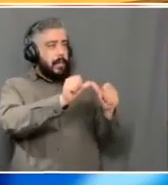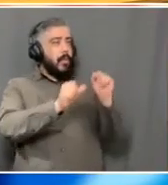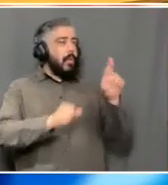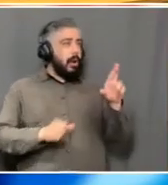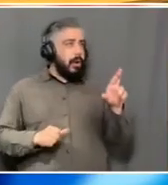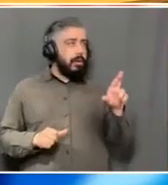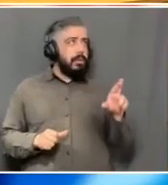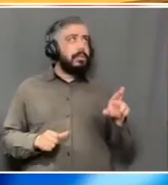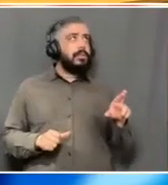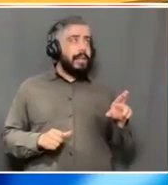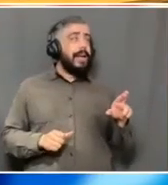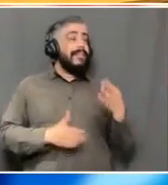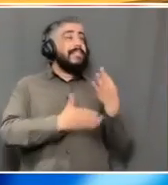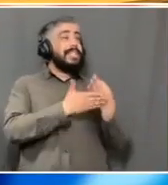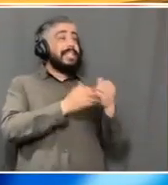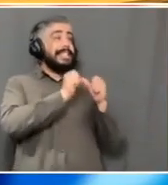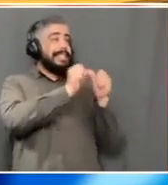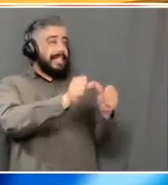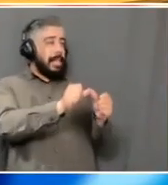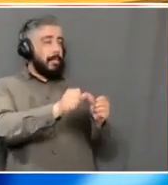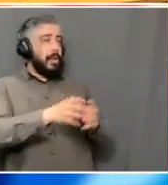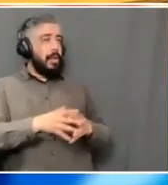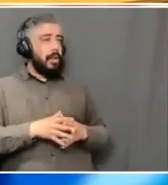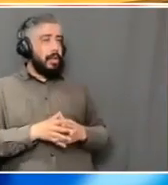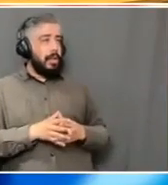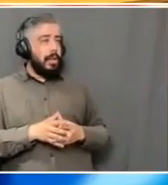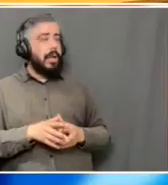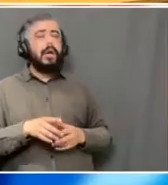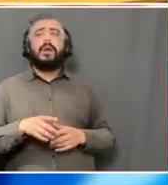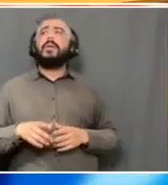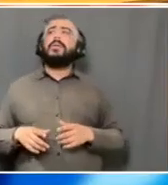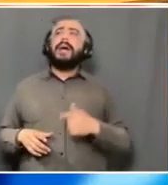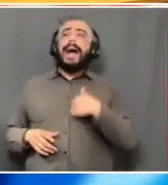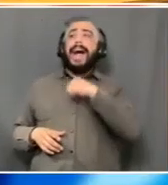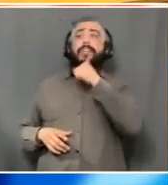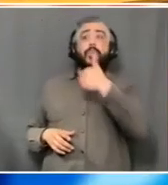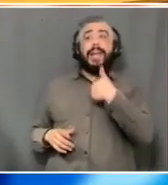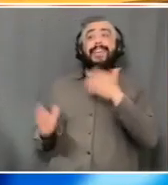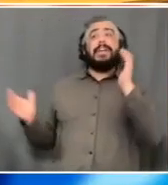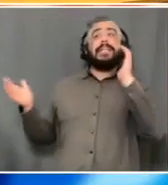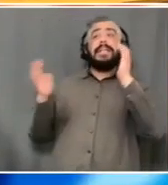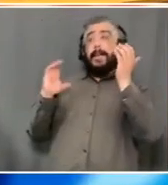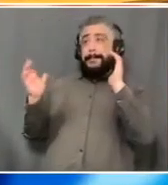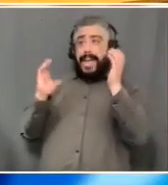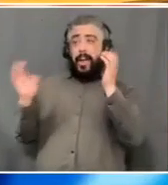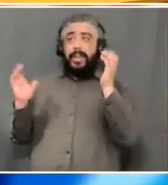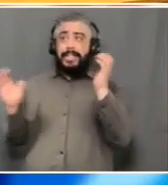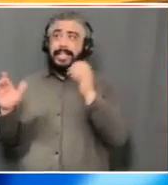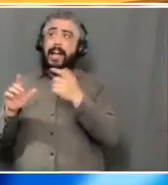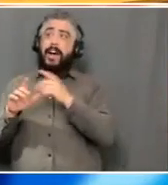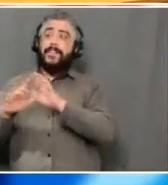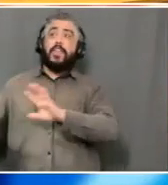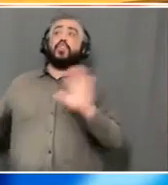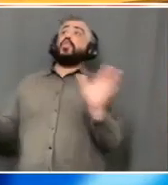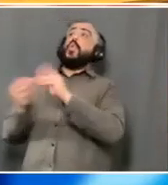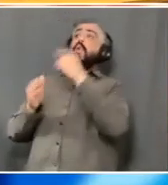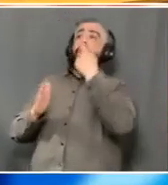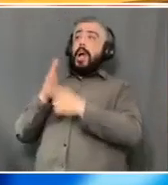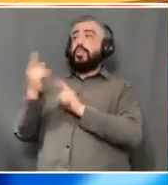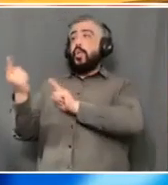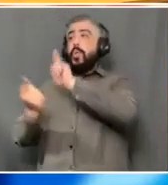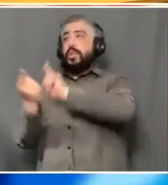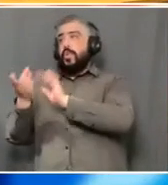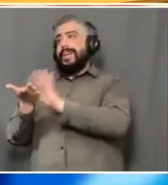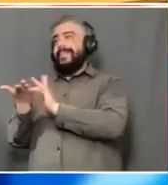fiscally sustainable? So I don't have a comparison of the total cost of one-to-one device, which would include not just the